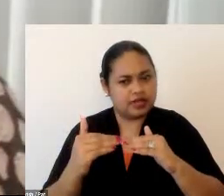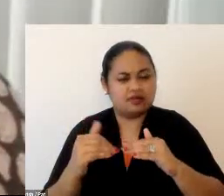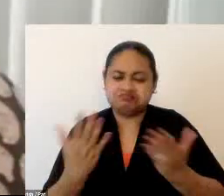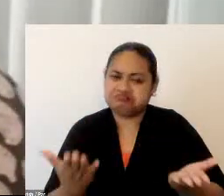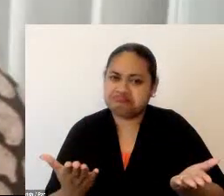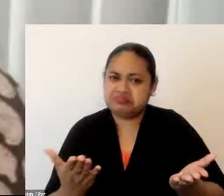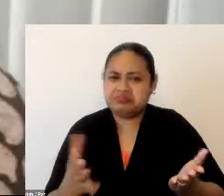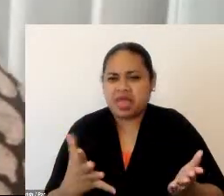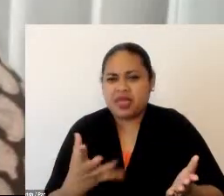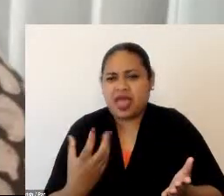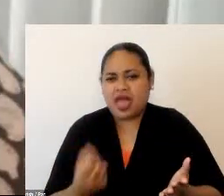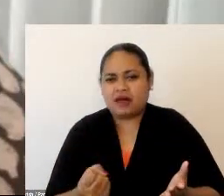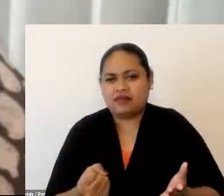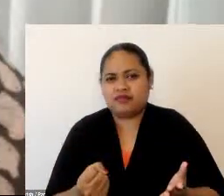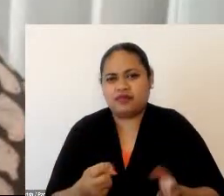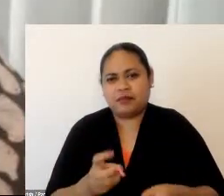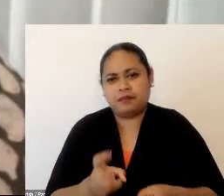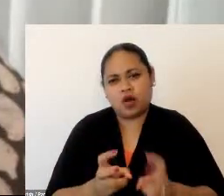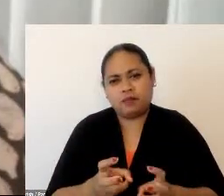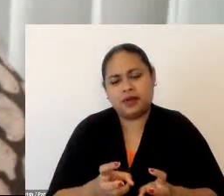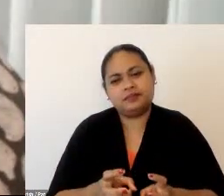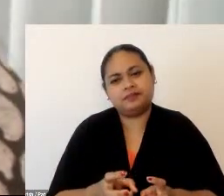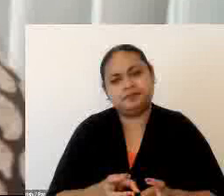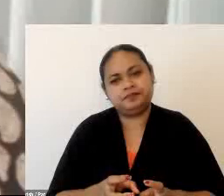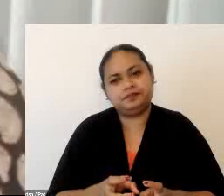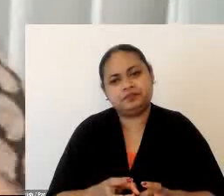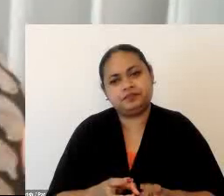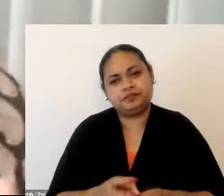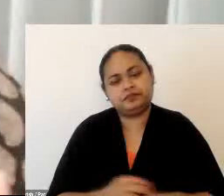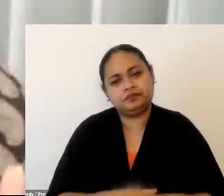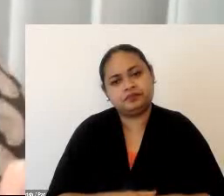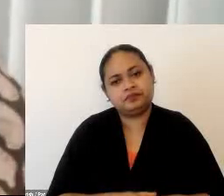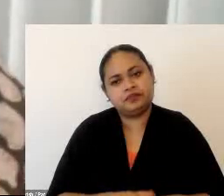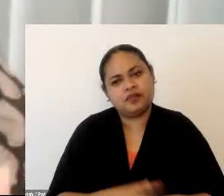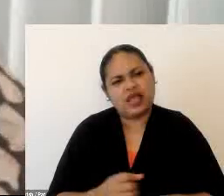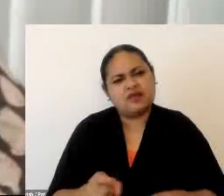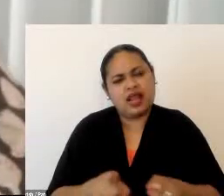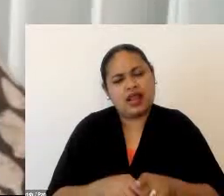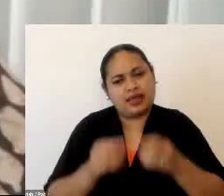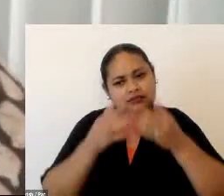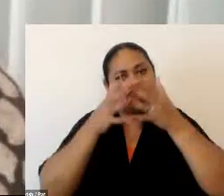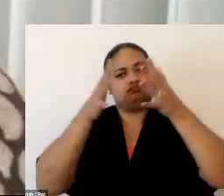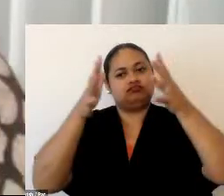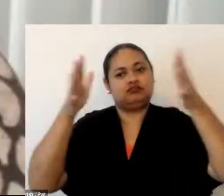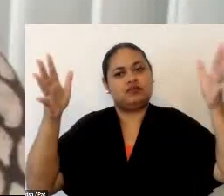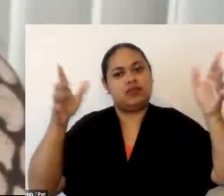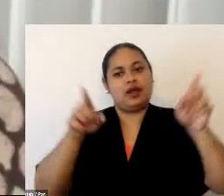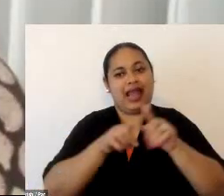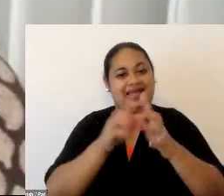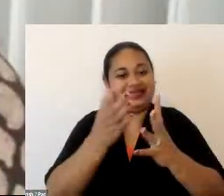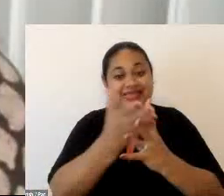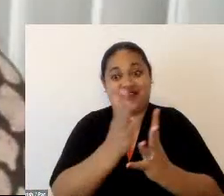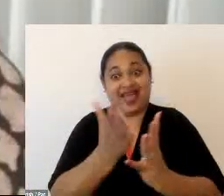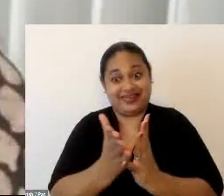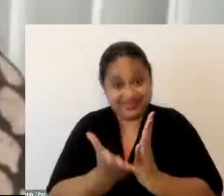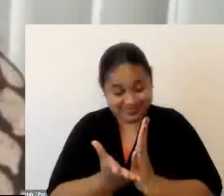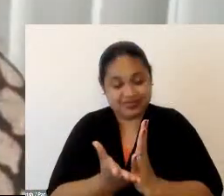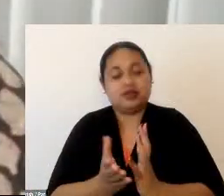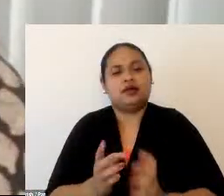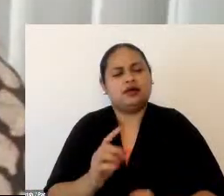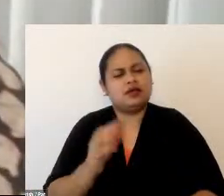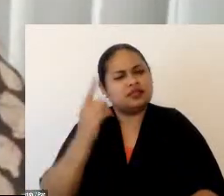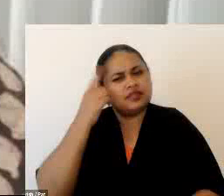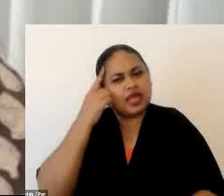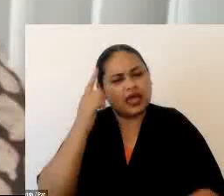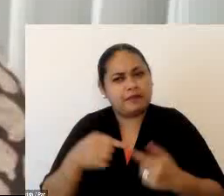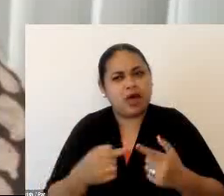of, you know, they would, you know, I think they would kind of widen this gender divide as well. I mean, think about think about